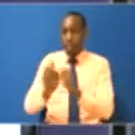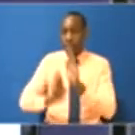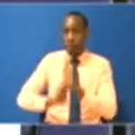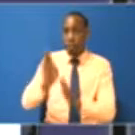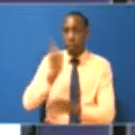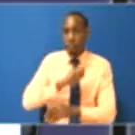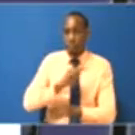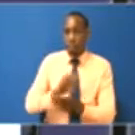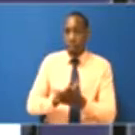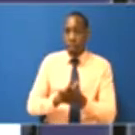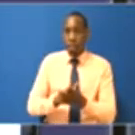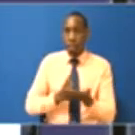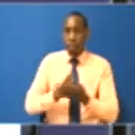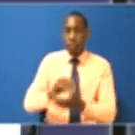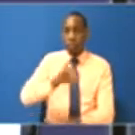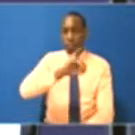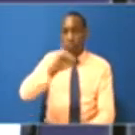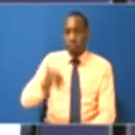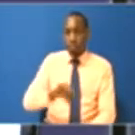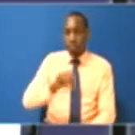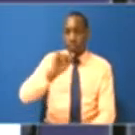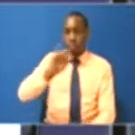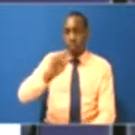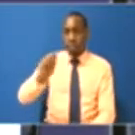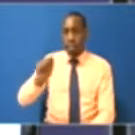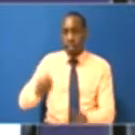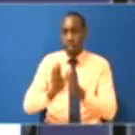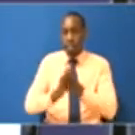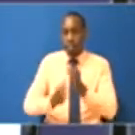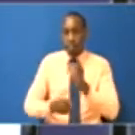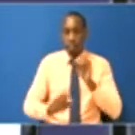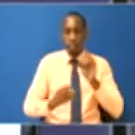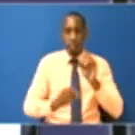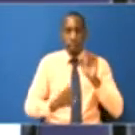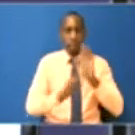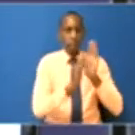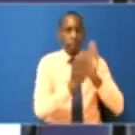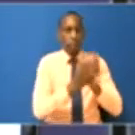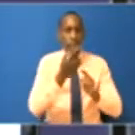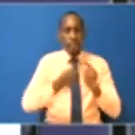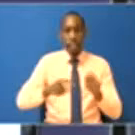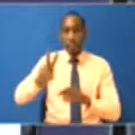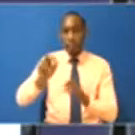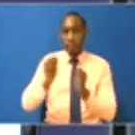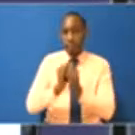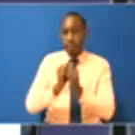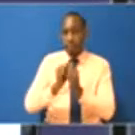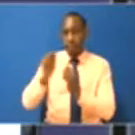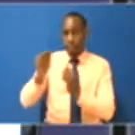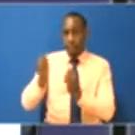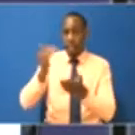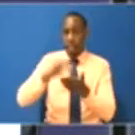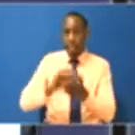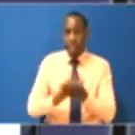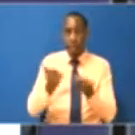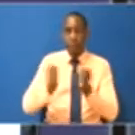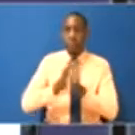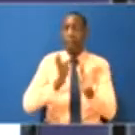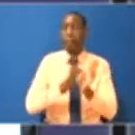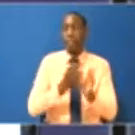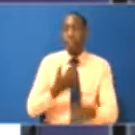developed for us by jaika and was i think enacted maybe in 2015 again so we've got a public